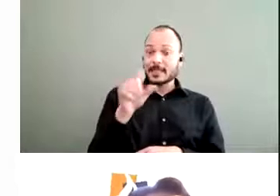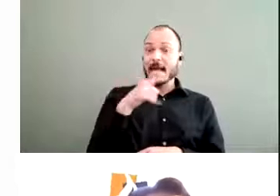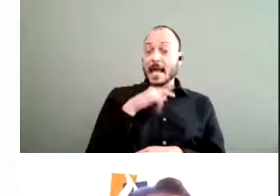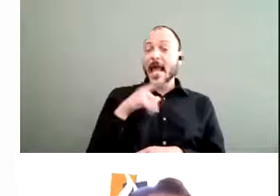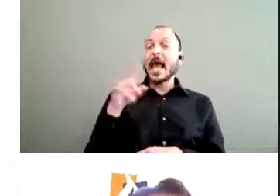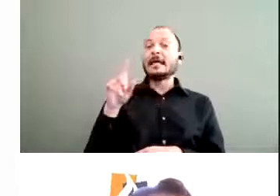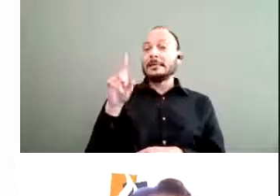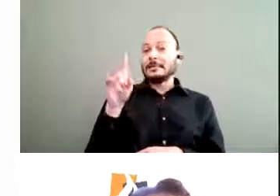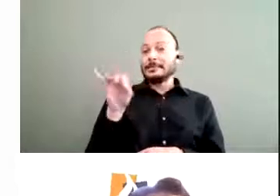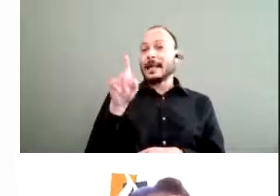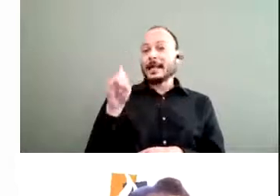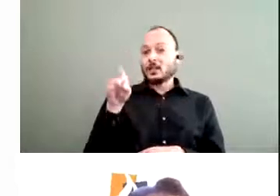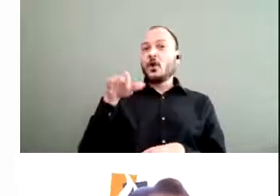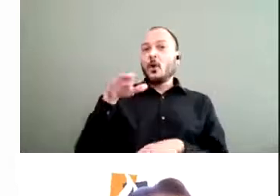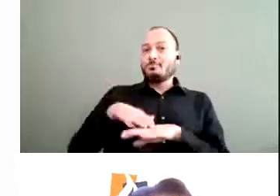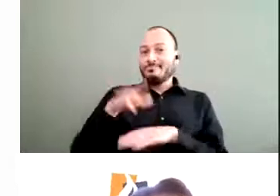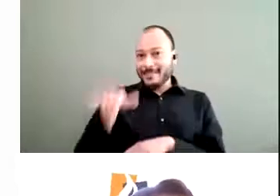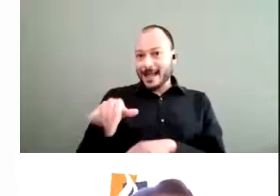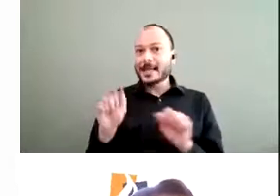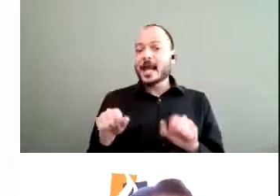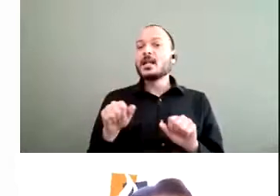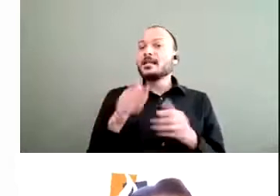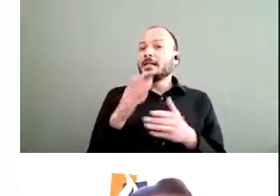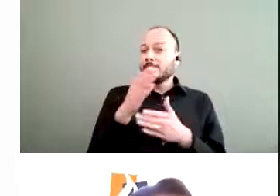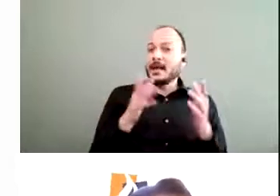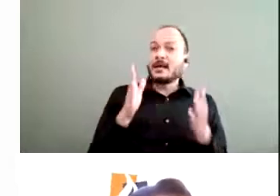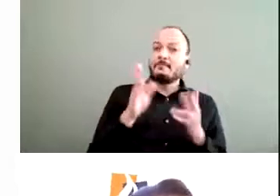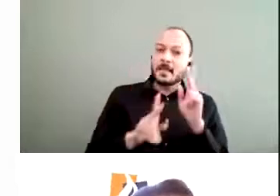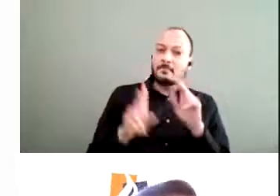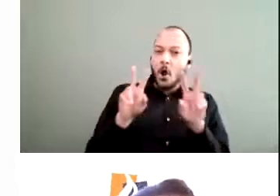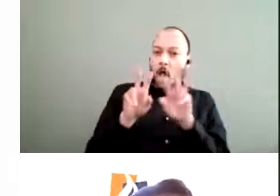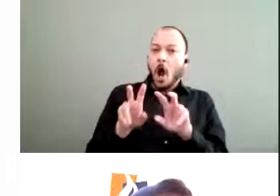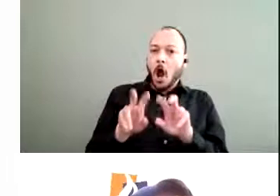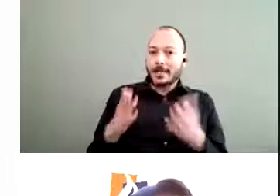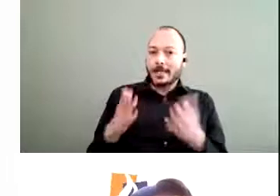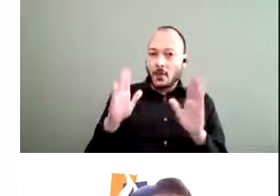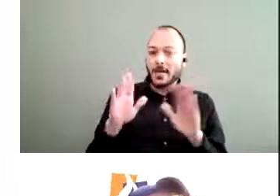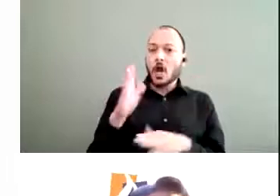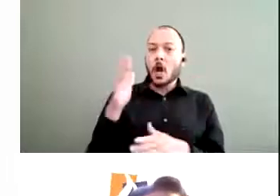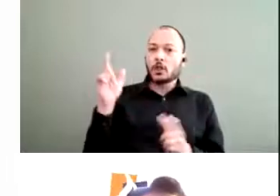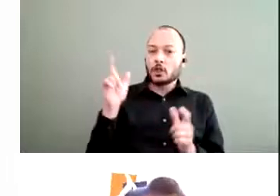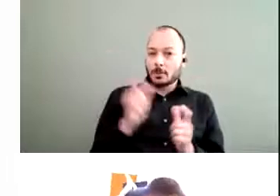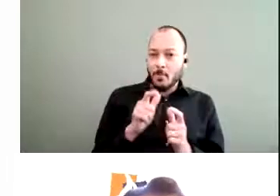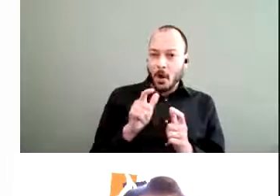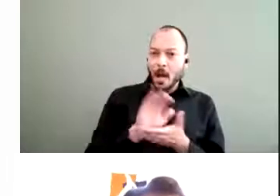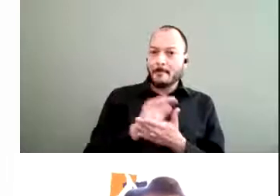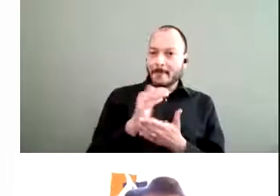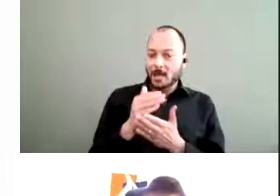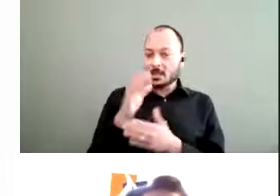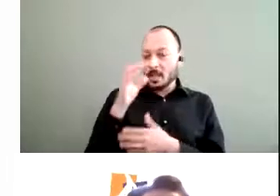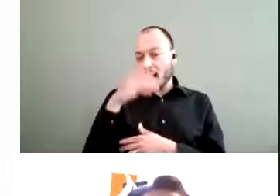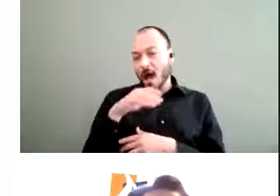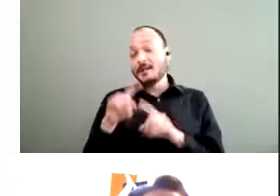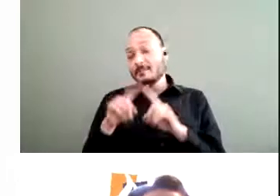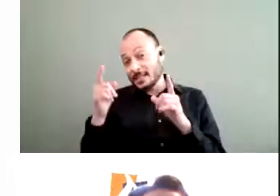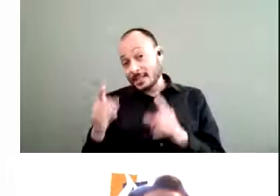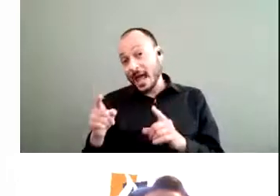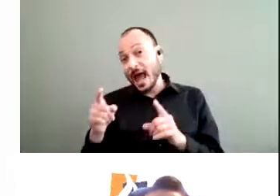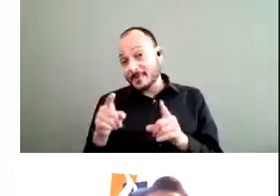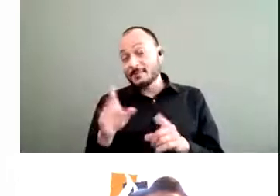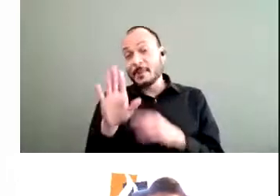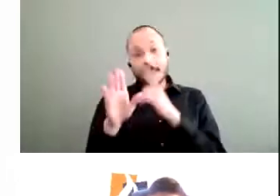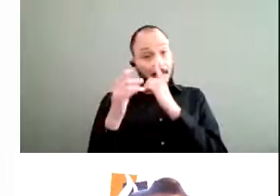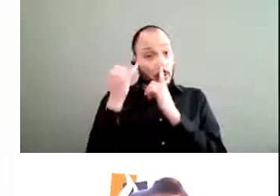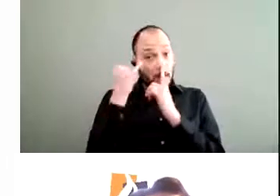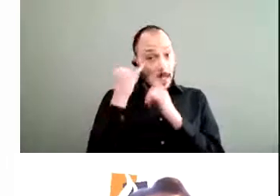have been people that have been audited on some of these really small amounts, which is really odd. But anyway, it's happening. So if you receive